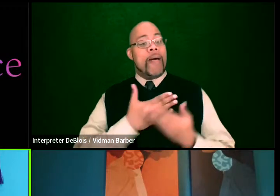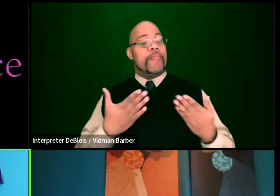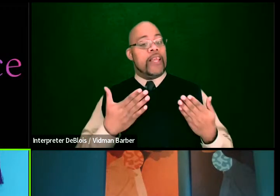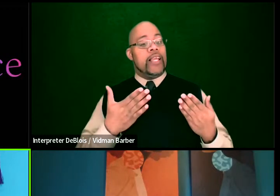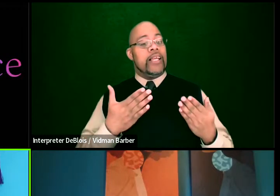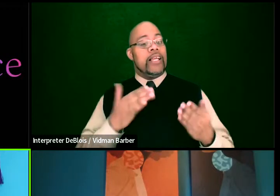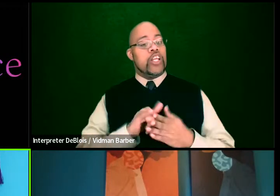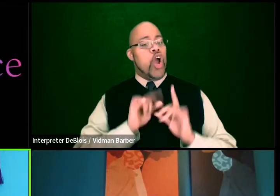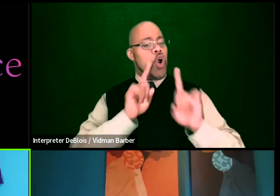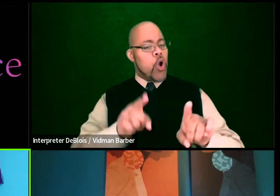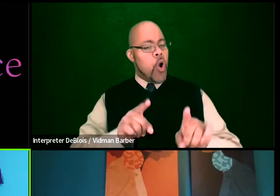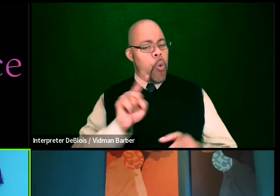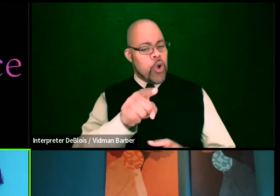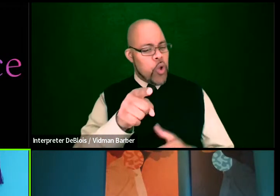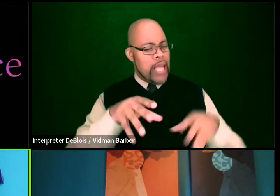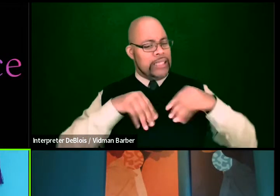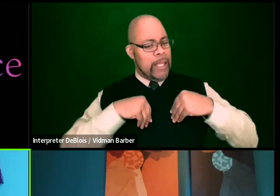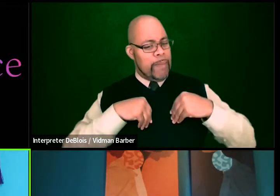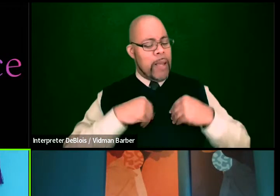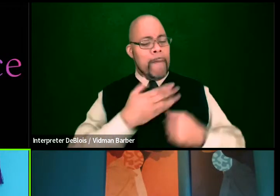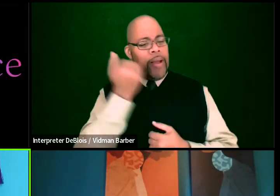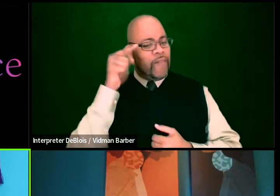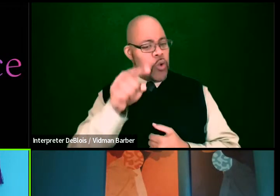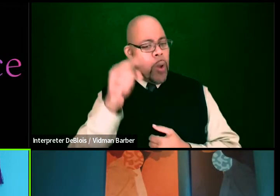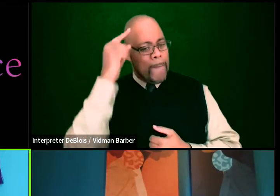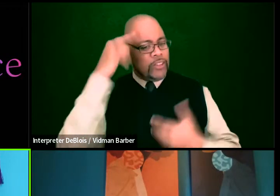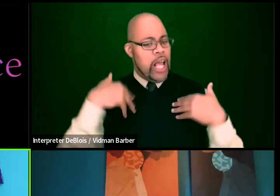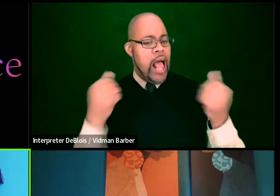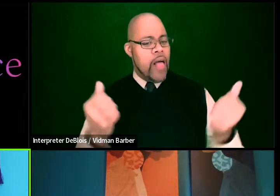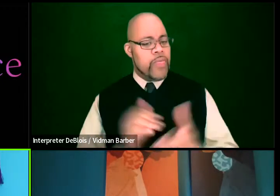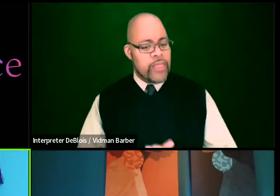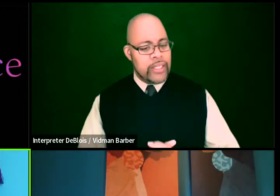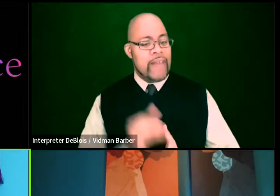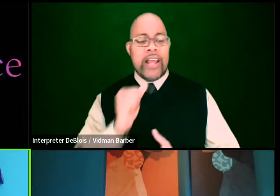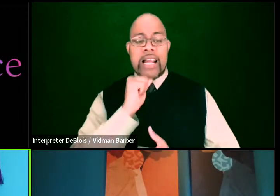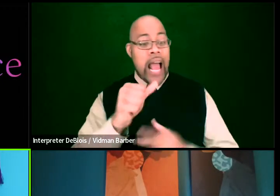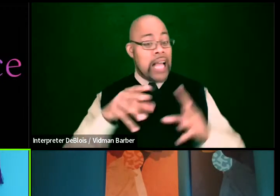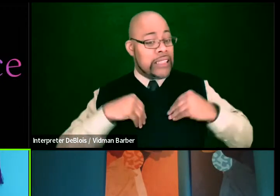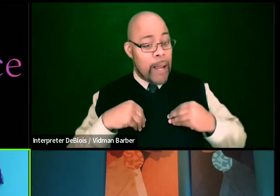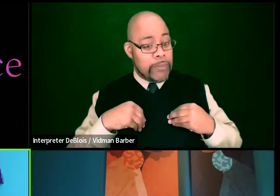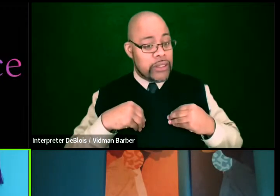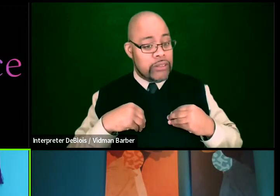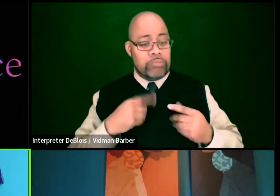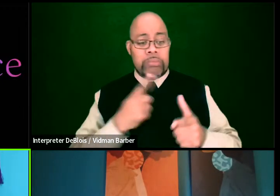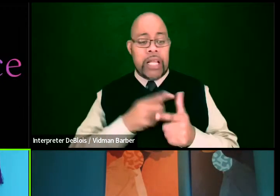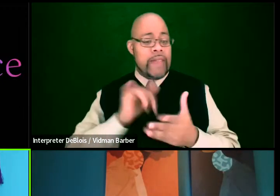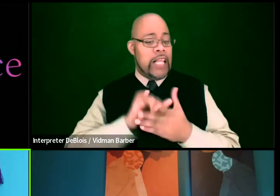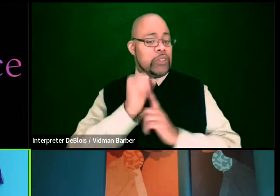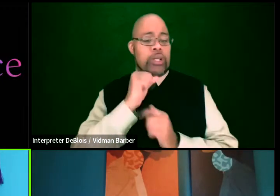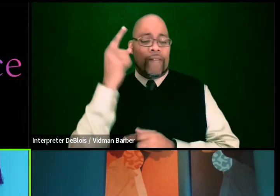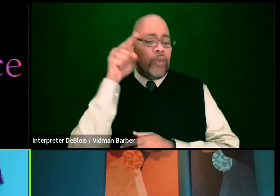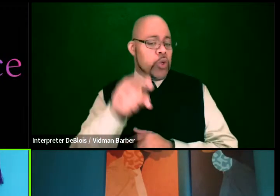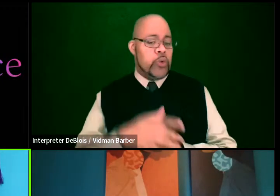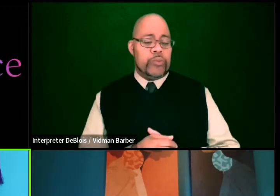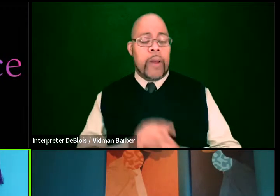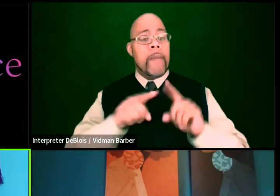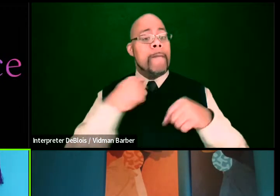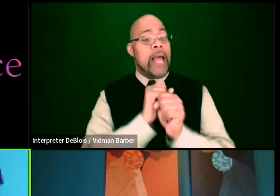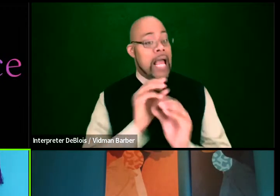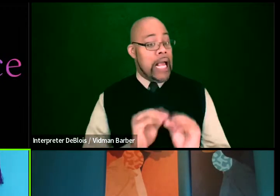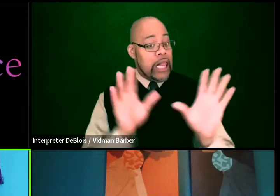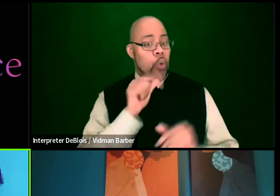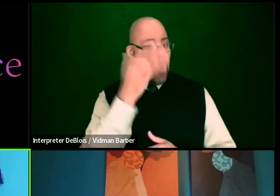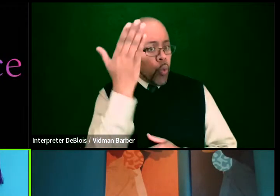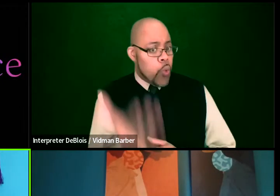know, go where you're accepted. It's better for your mental health. And if you're not accepted, that situation is not for you, but make it clear who